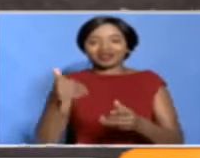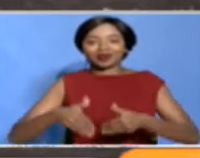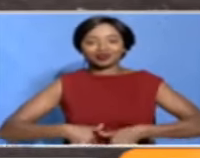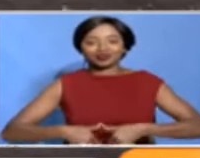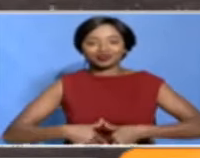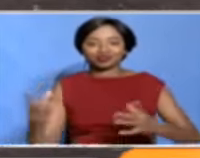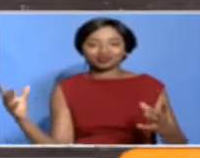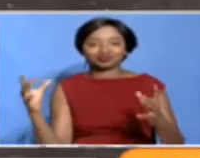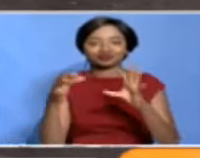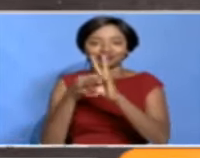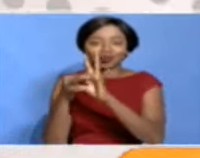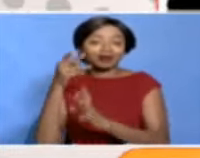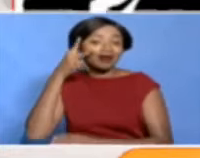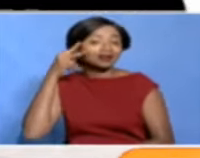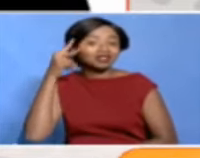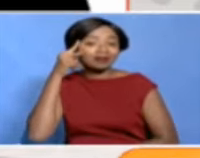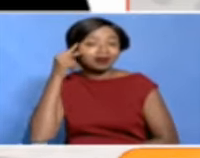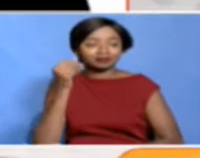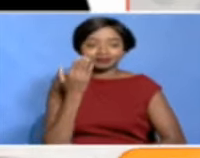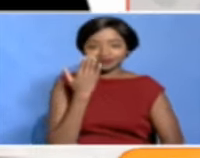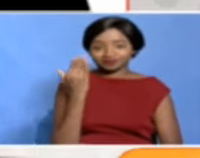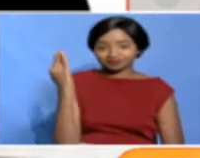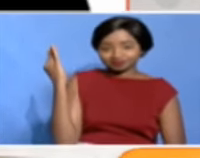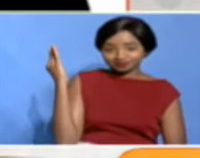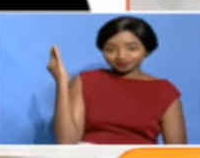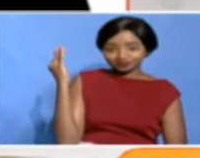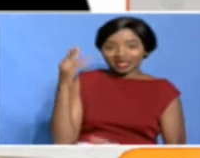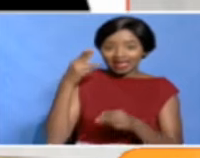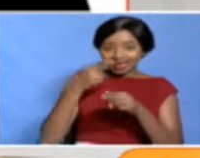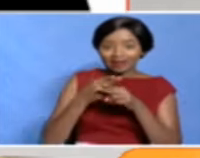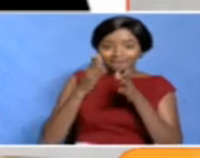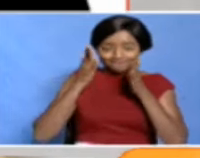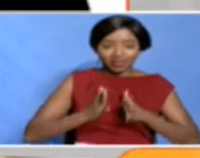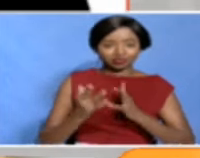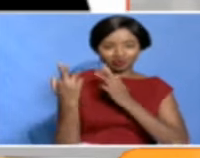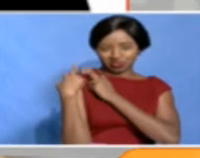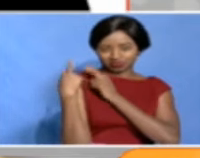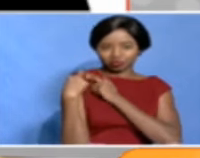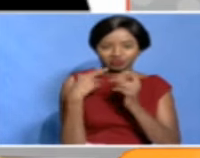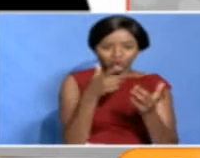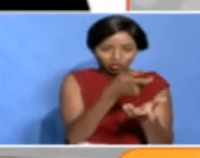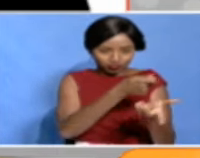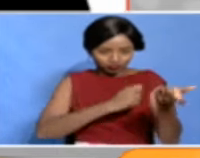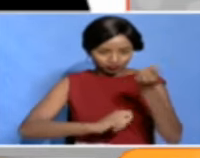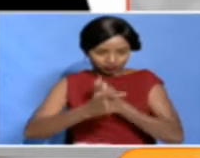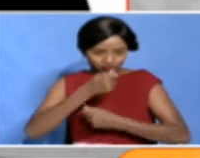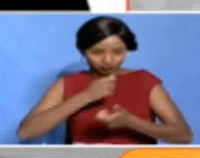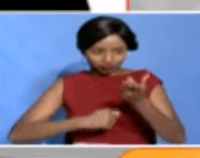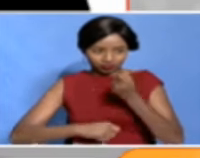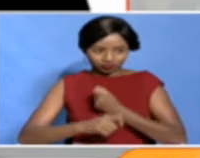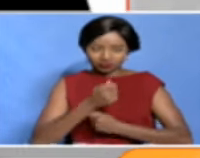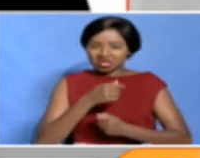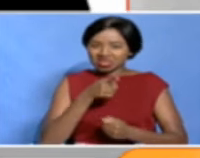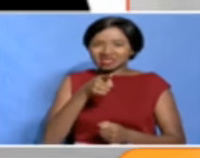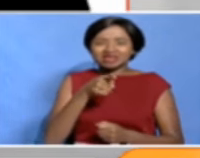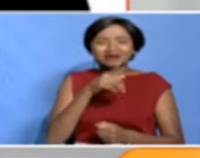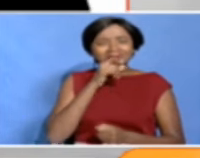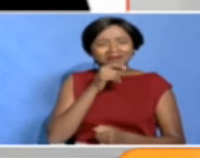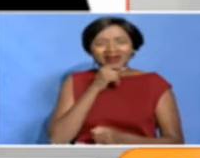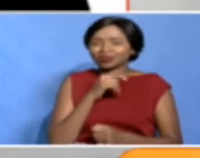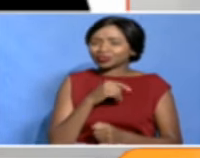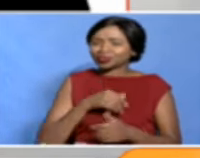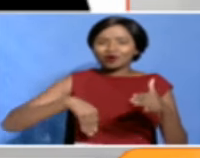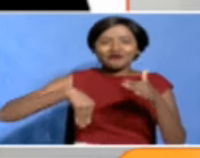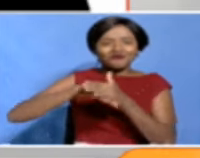spots for radicalization. Suspected recruiter going by the alias Van Persie is said to have been an ardent football player here